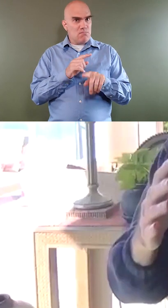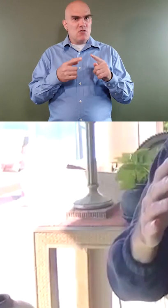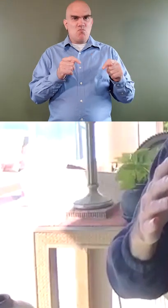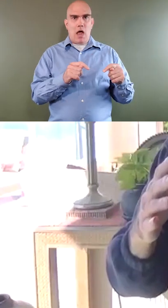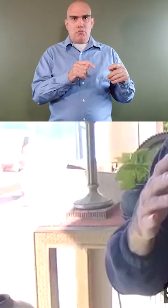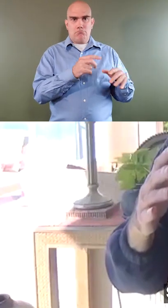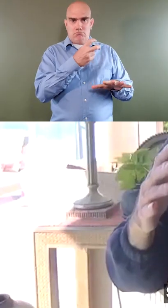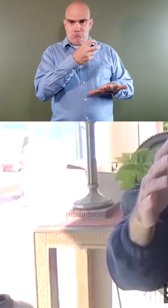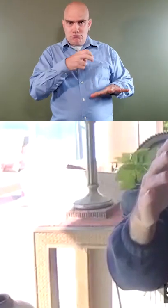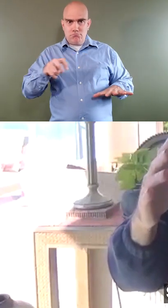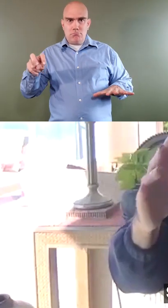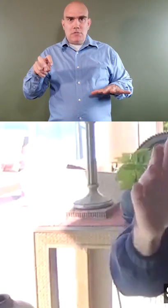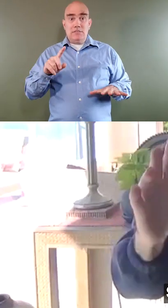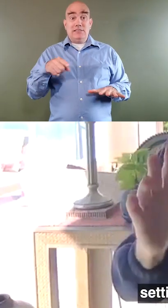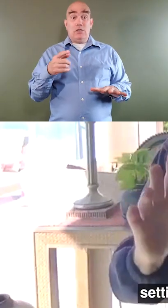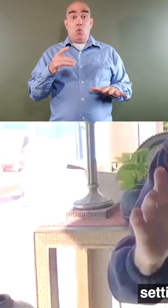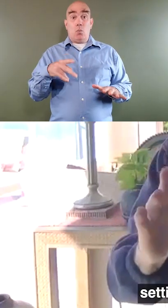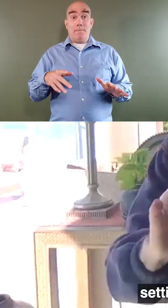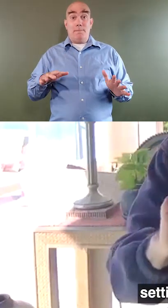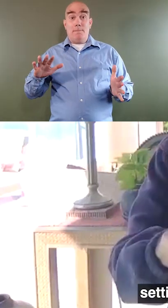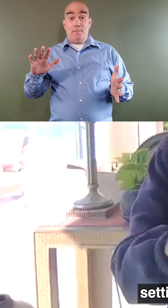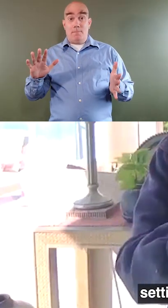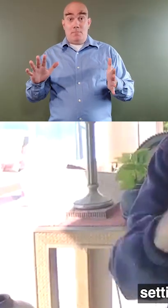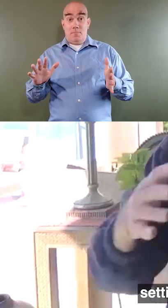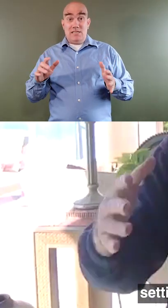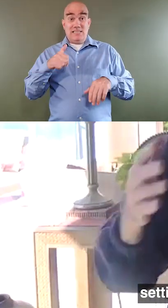right. Single whip open and close, setting up for